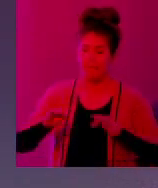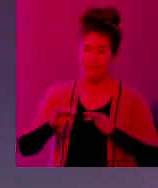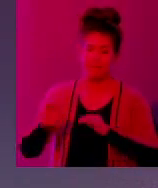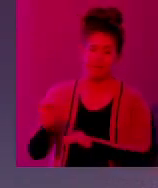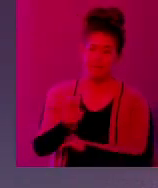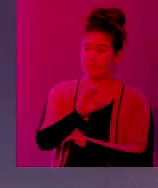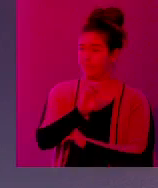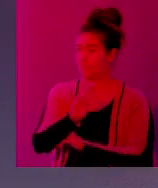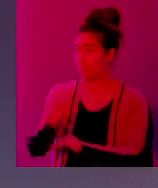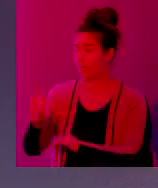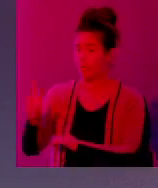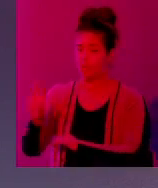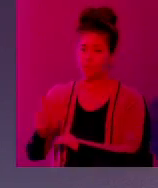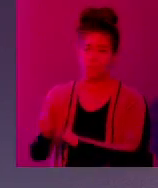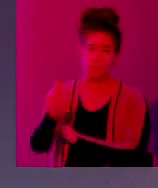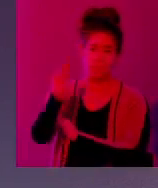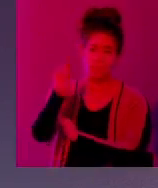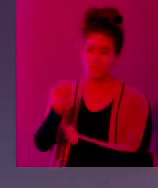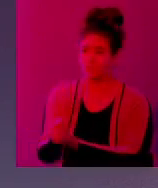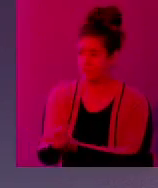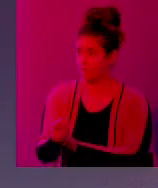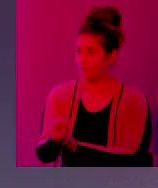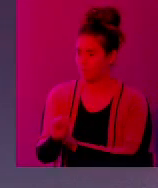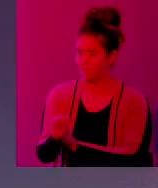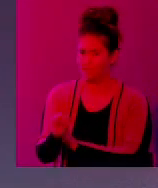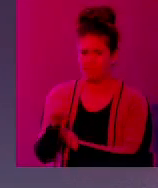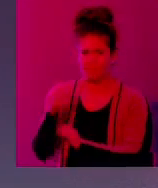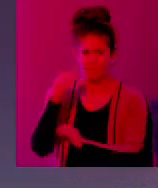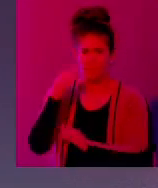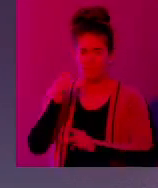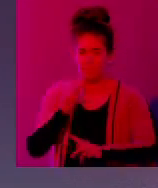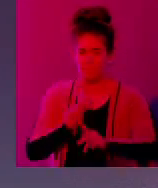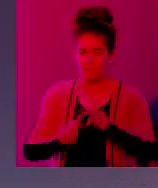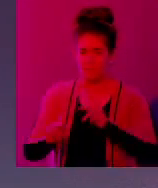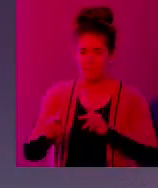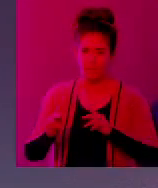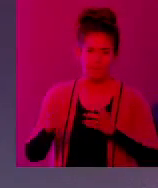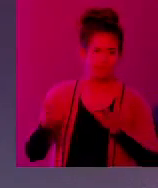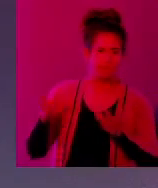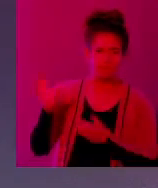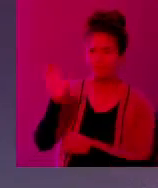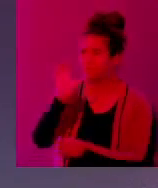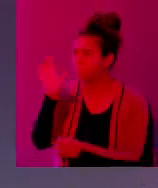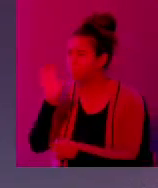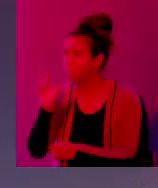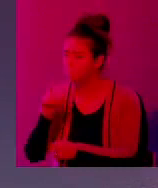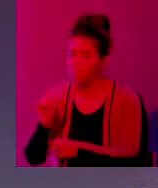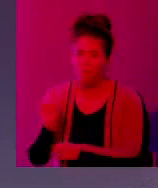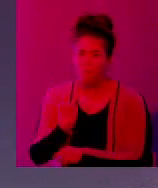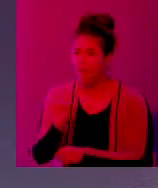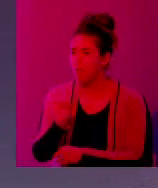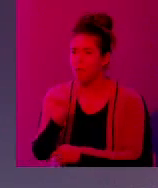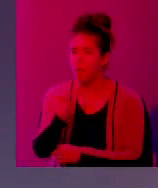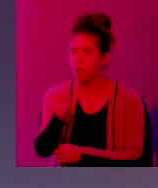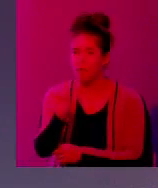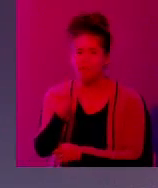south. They wandered in the wilderness in solitary way. They found no city to